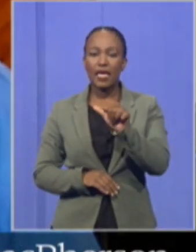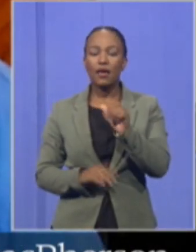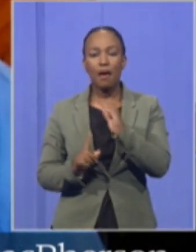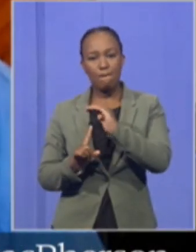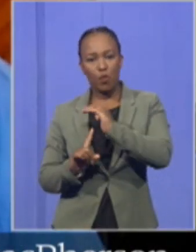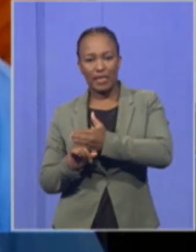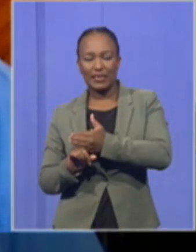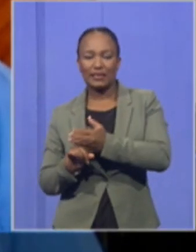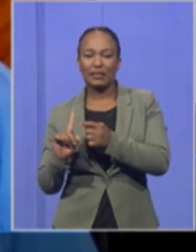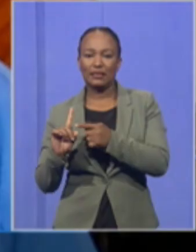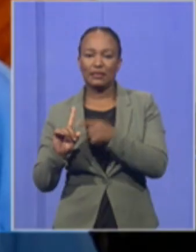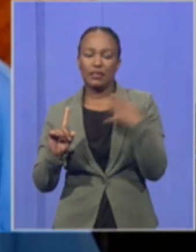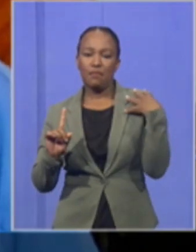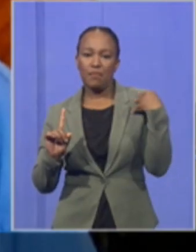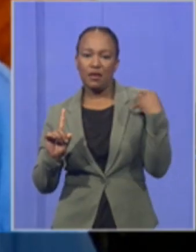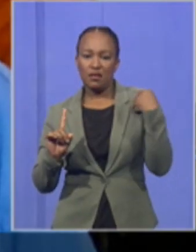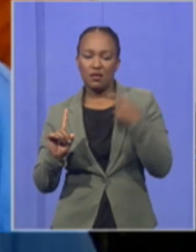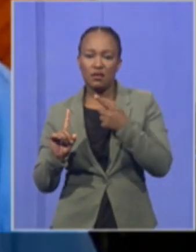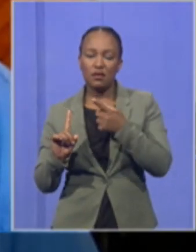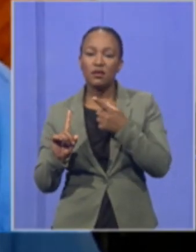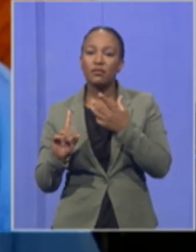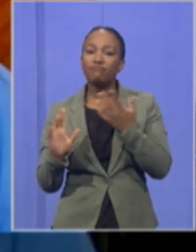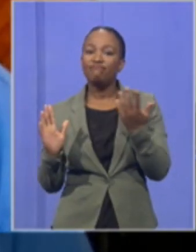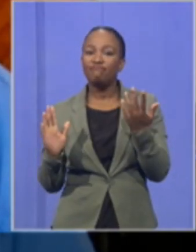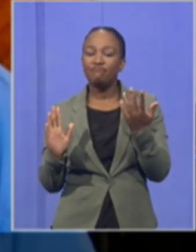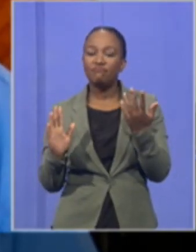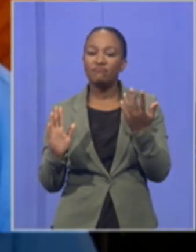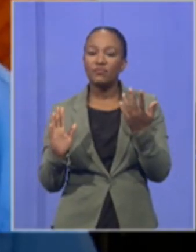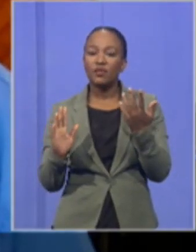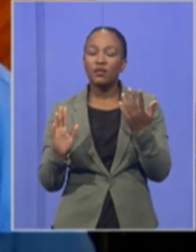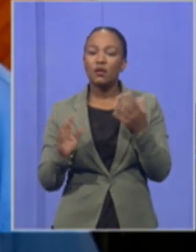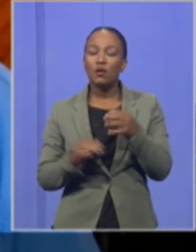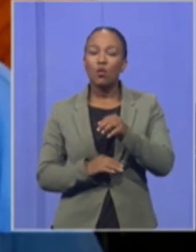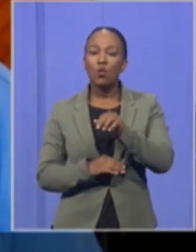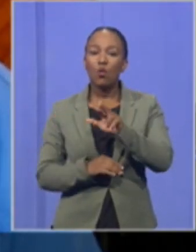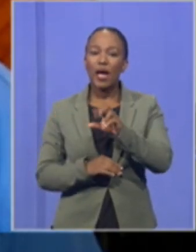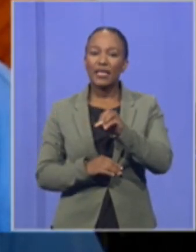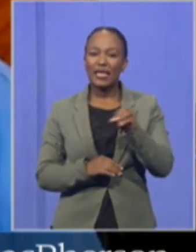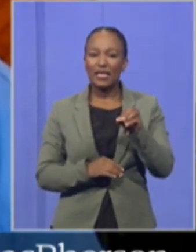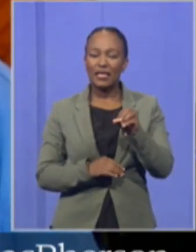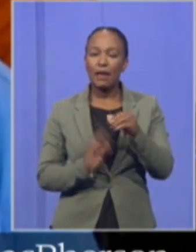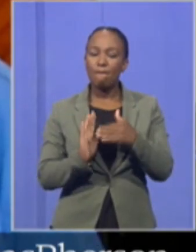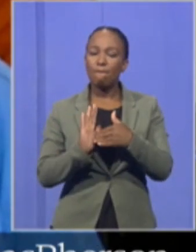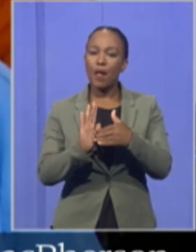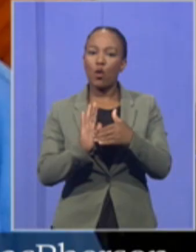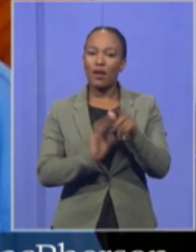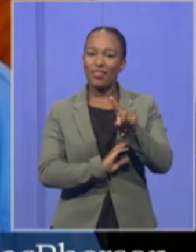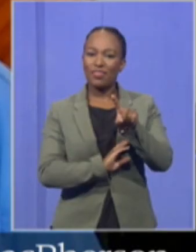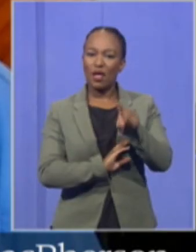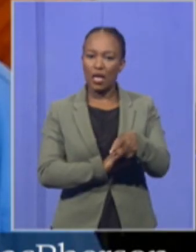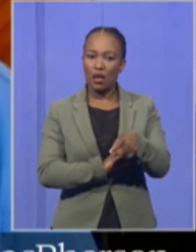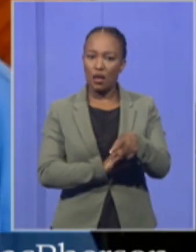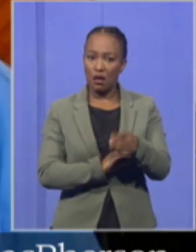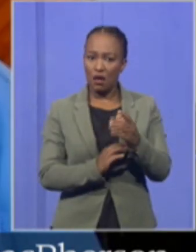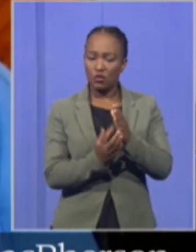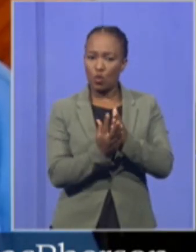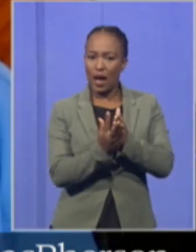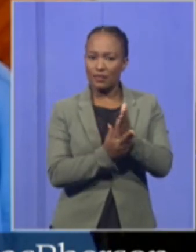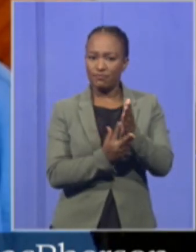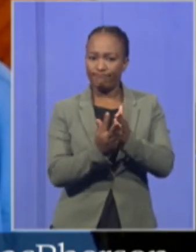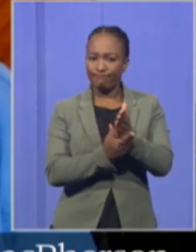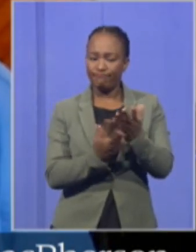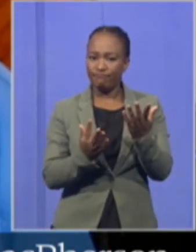talk about opening up corruption of in excess of 800 million rand, obviously you've shook